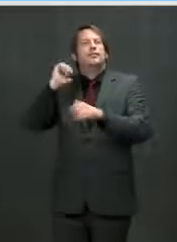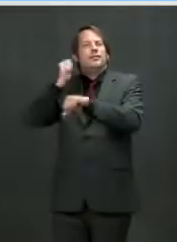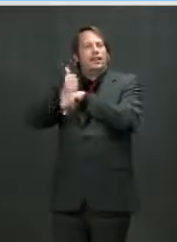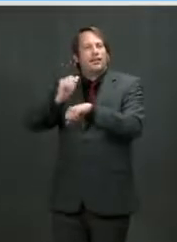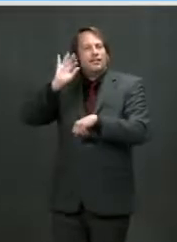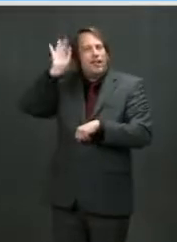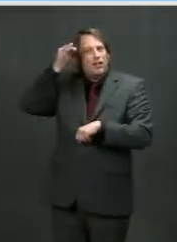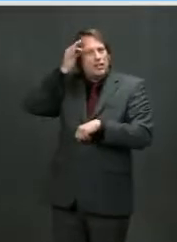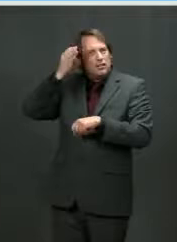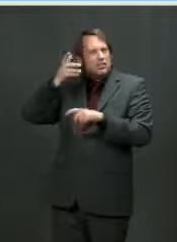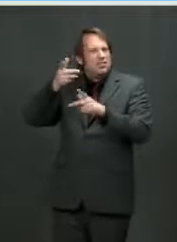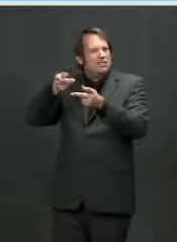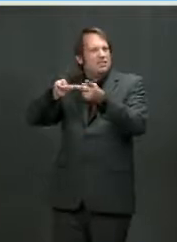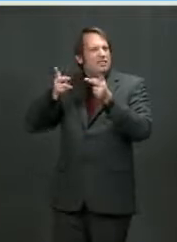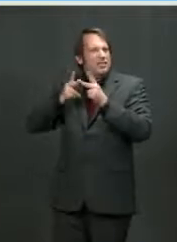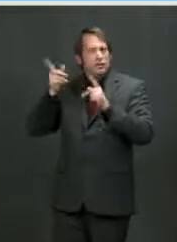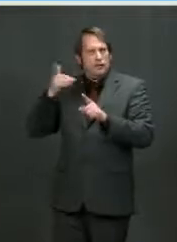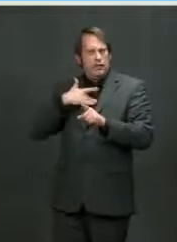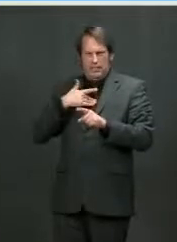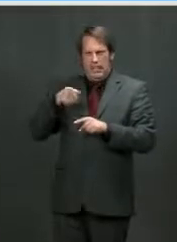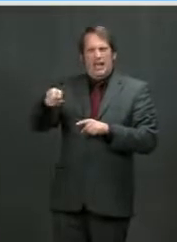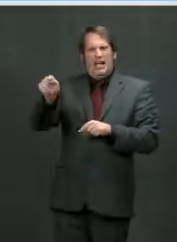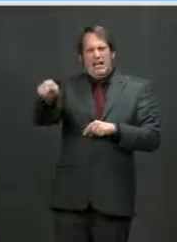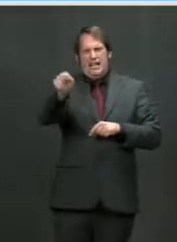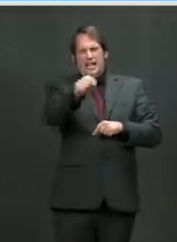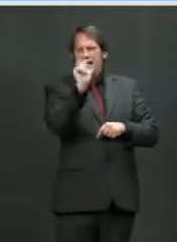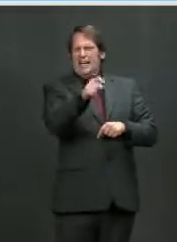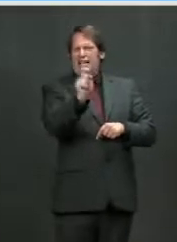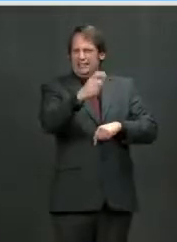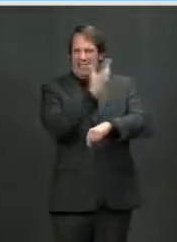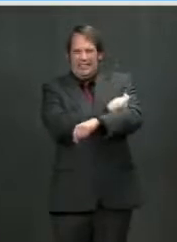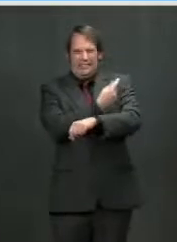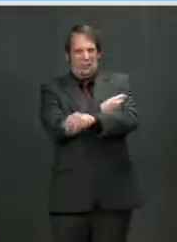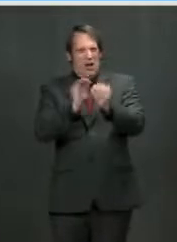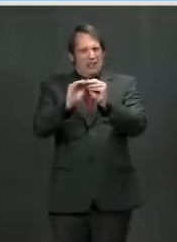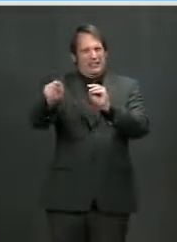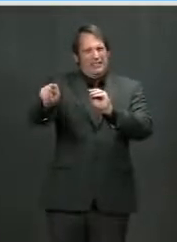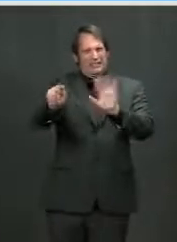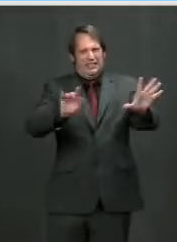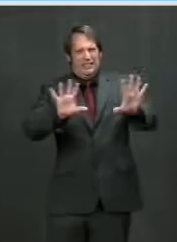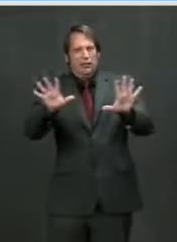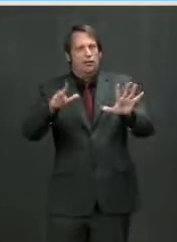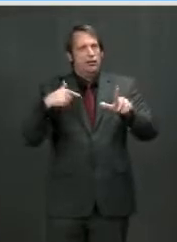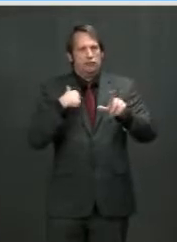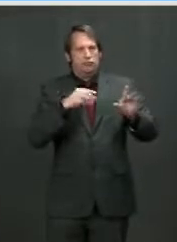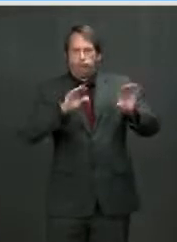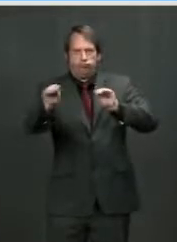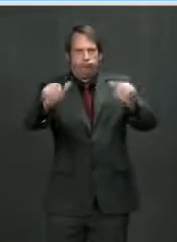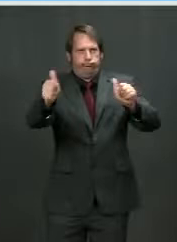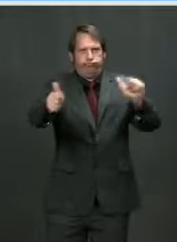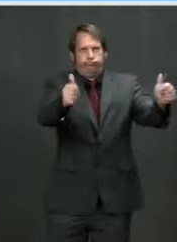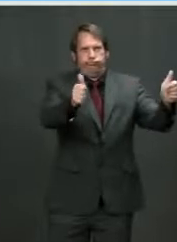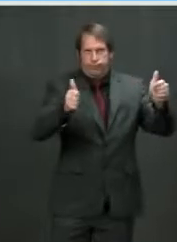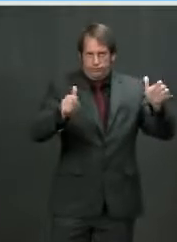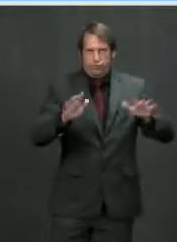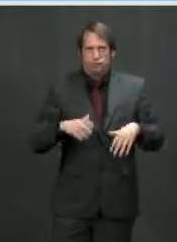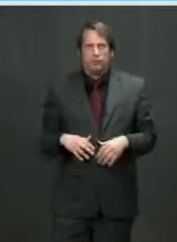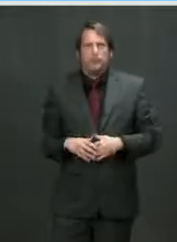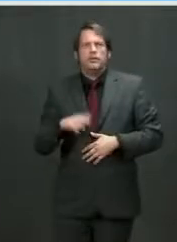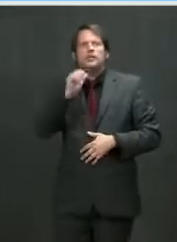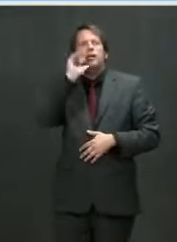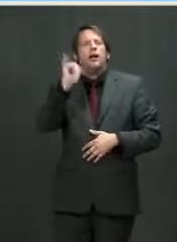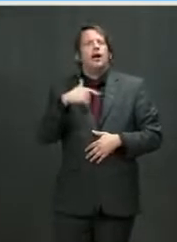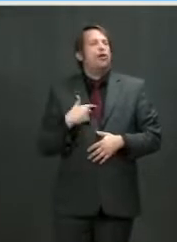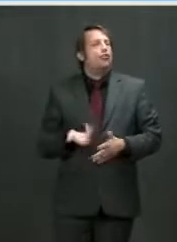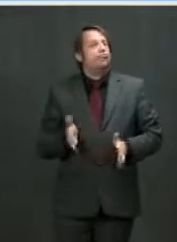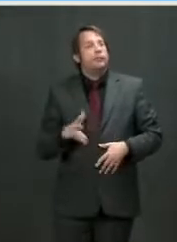fill. So I wouldn't want to give the impression that someone is sitting back and managing this pandemic and the